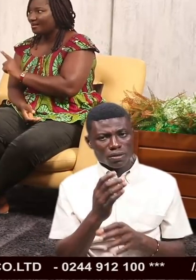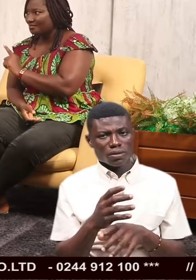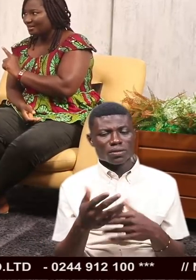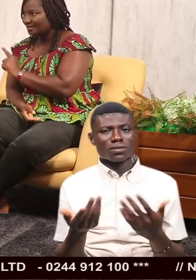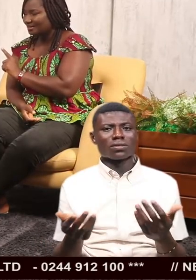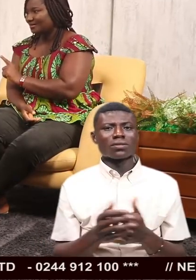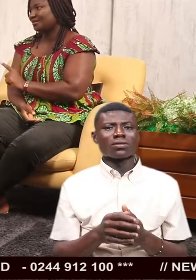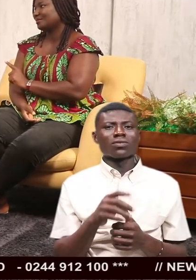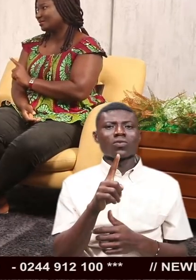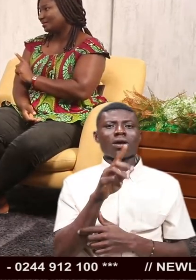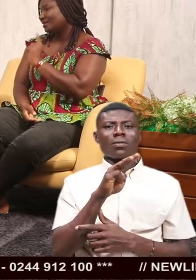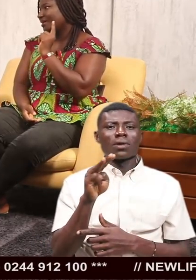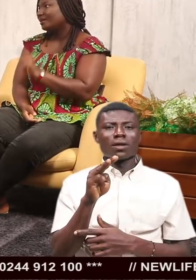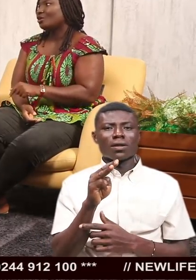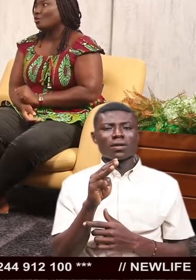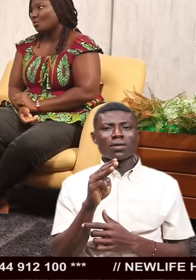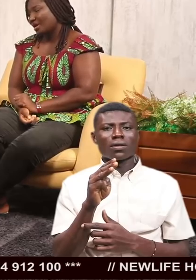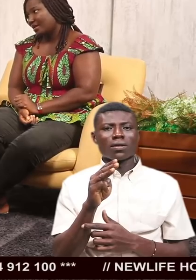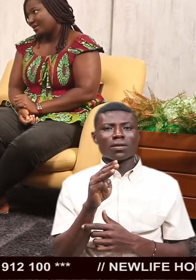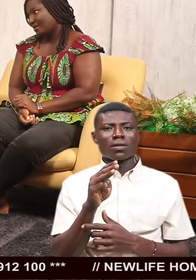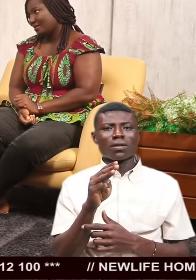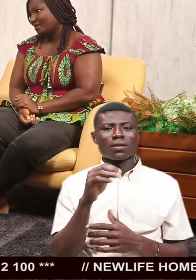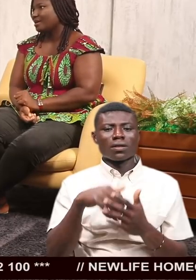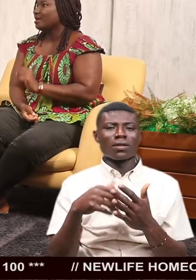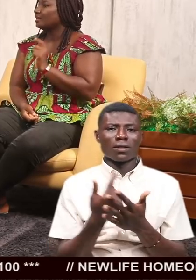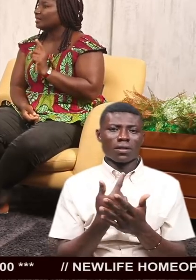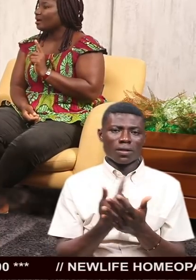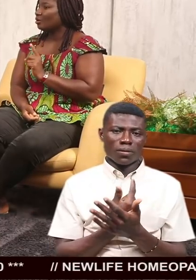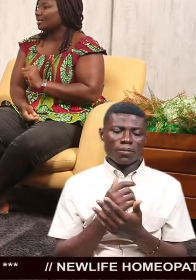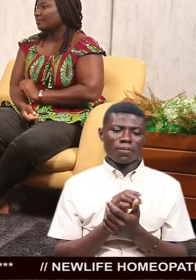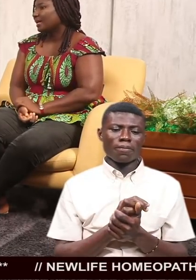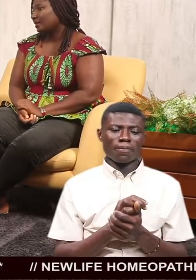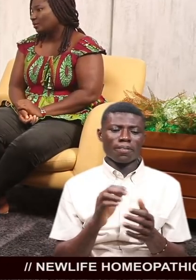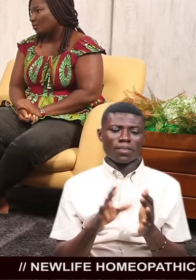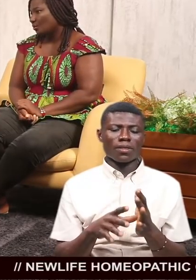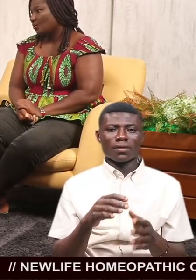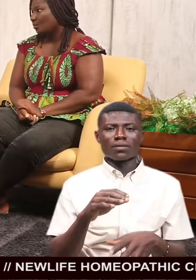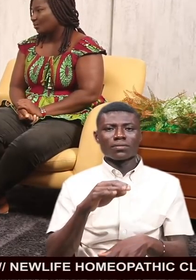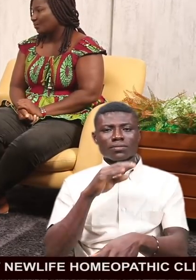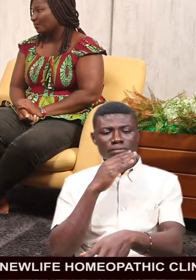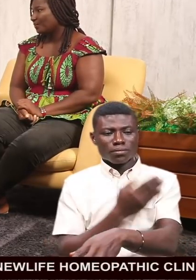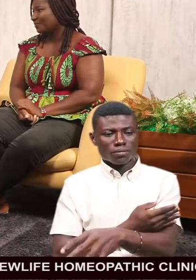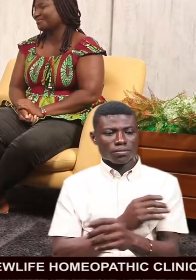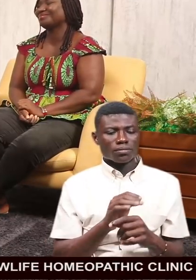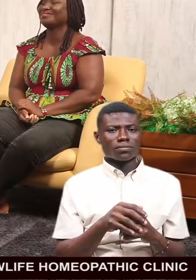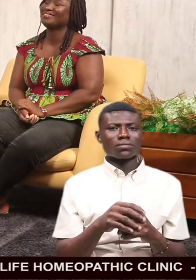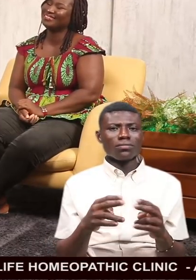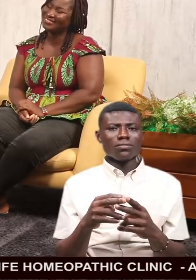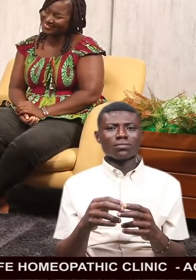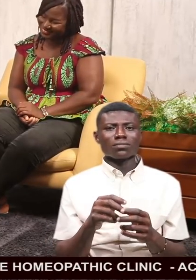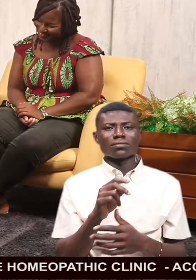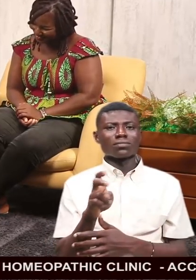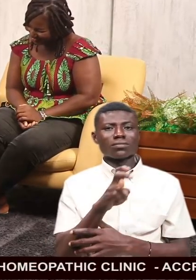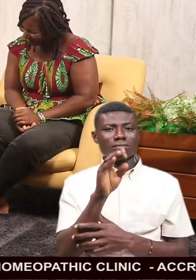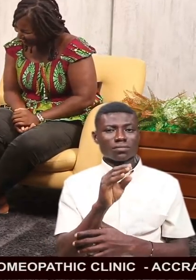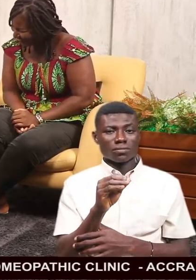me ye 100 cedis no wo Ghana na one ne ba na eko ah me bo 250